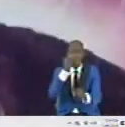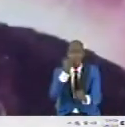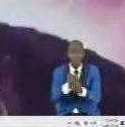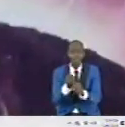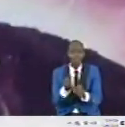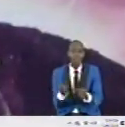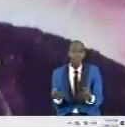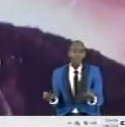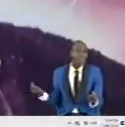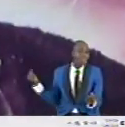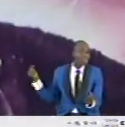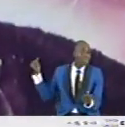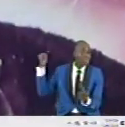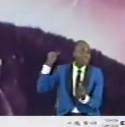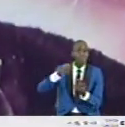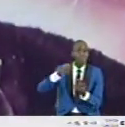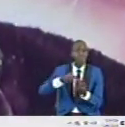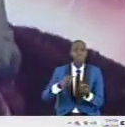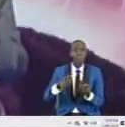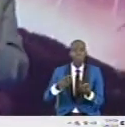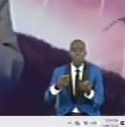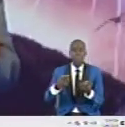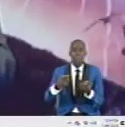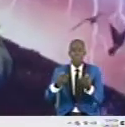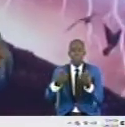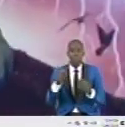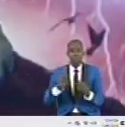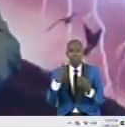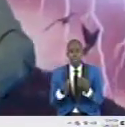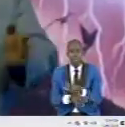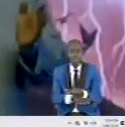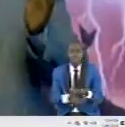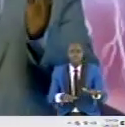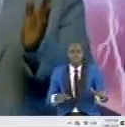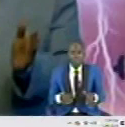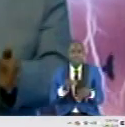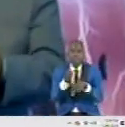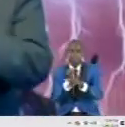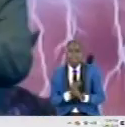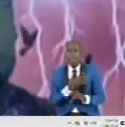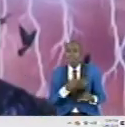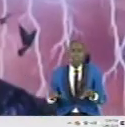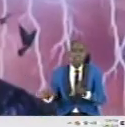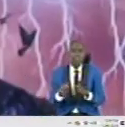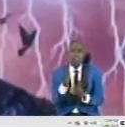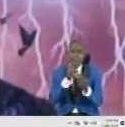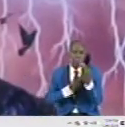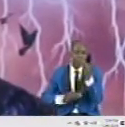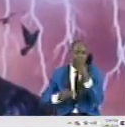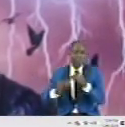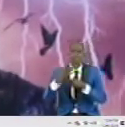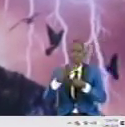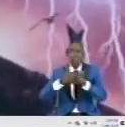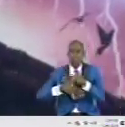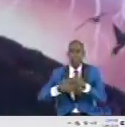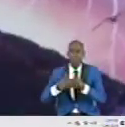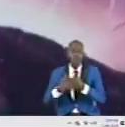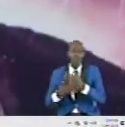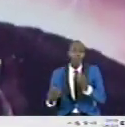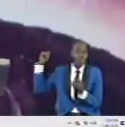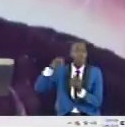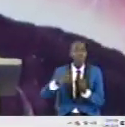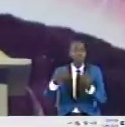land inhabitage and they did each manner until they came to the borders